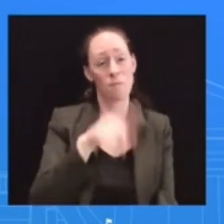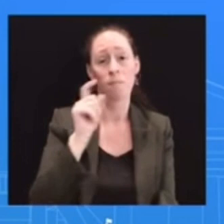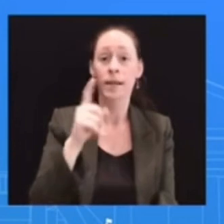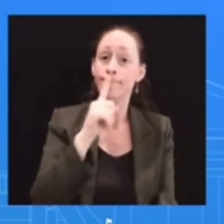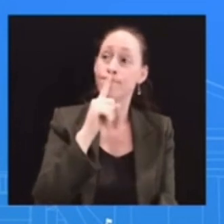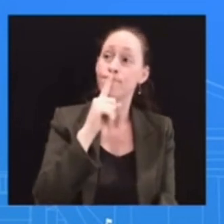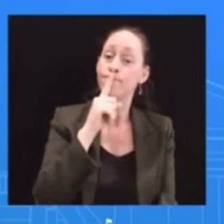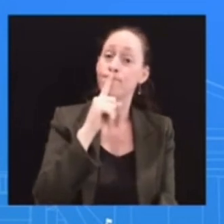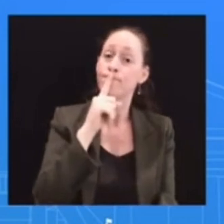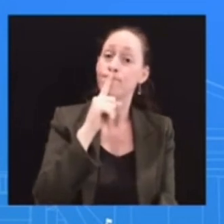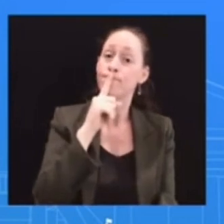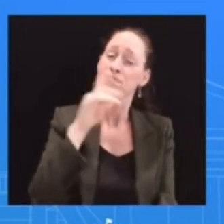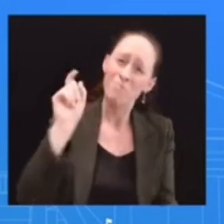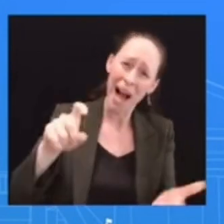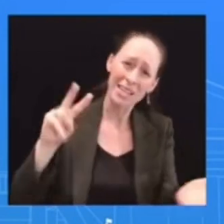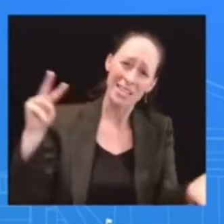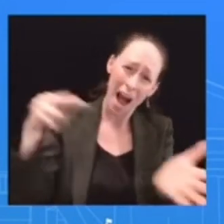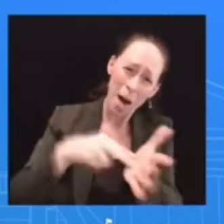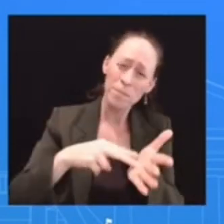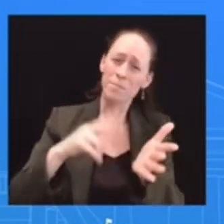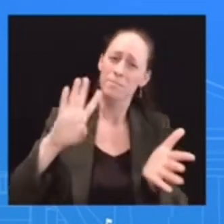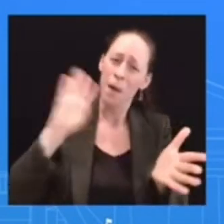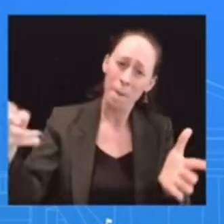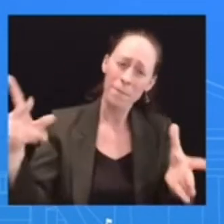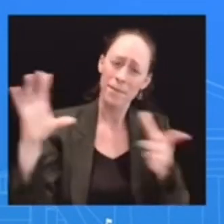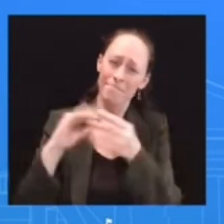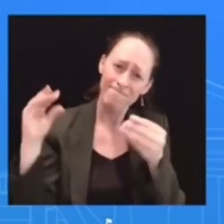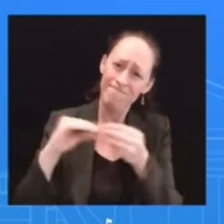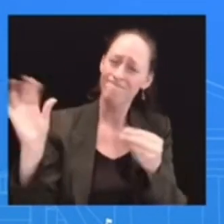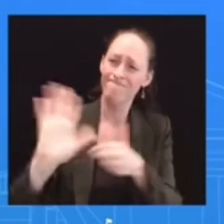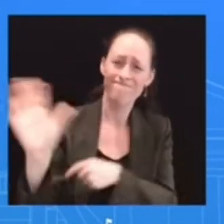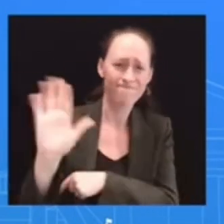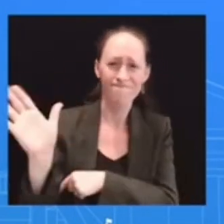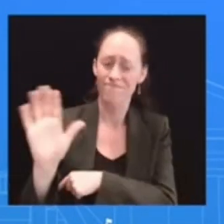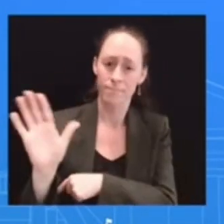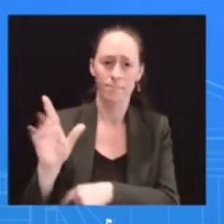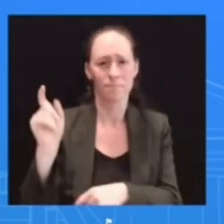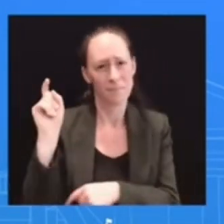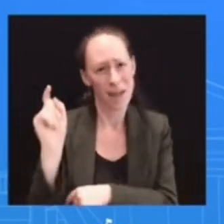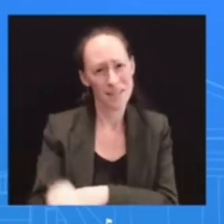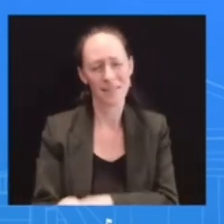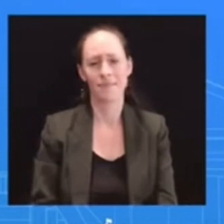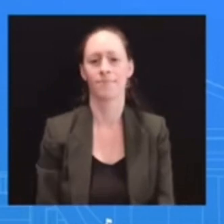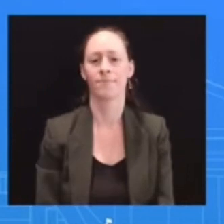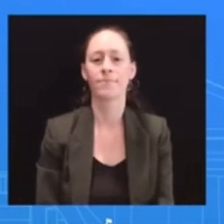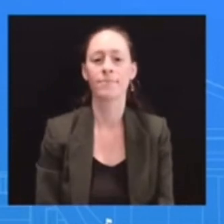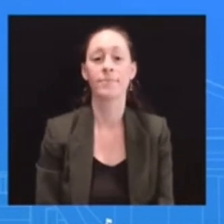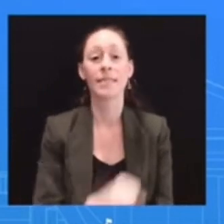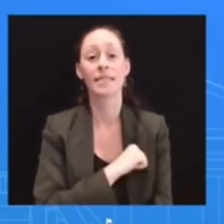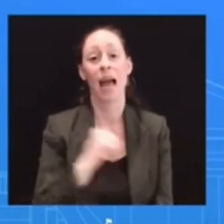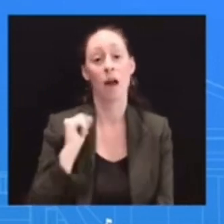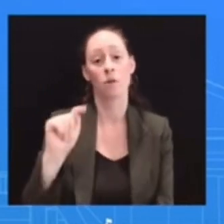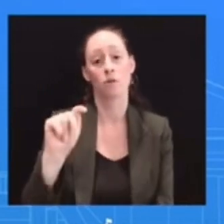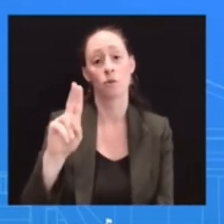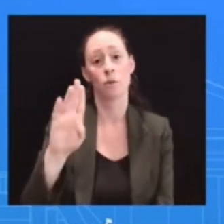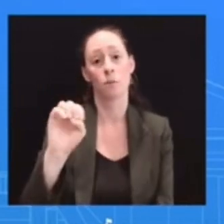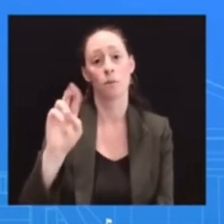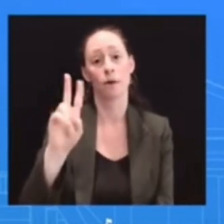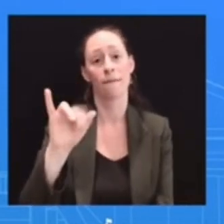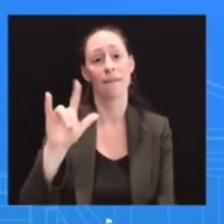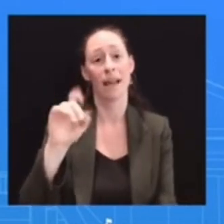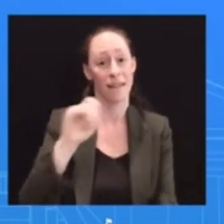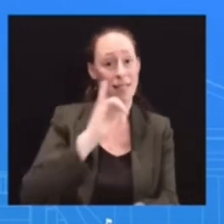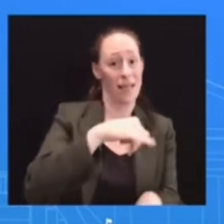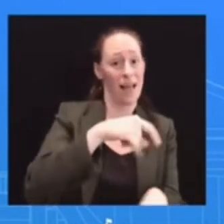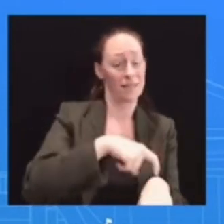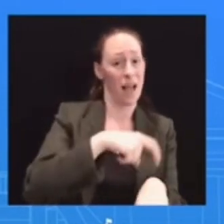press conference in Helsinki. So I'm just reiterating that. Republicans and senators need to speak up. Now, also, have